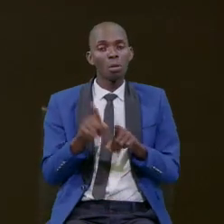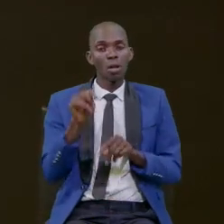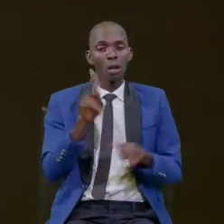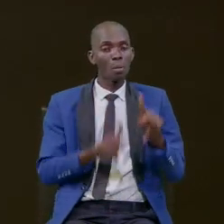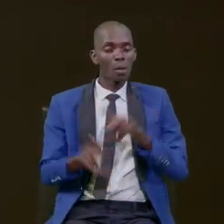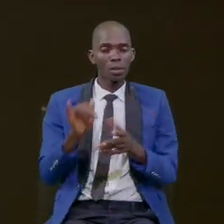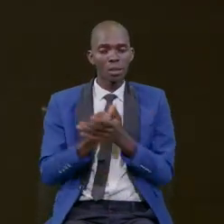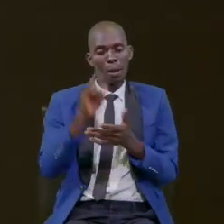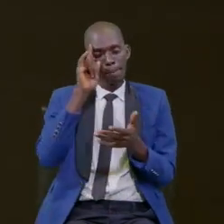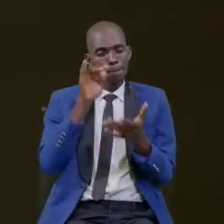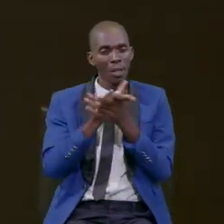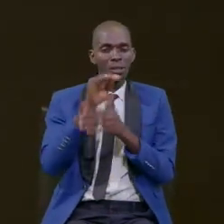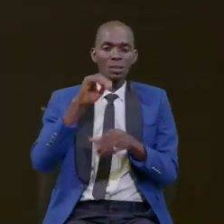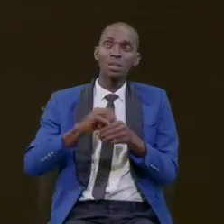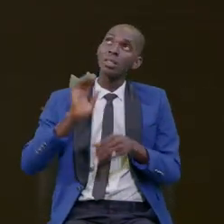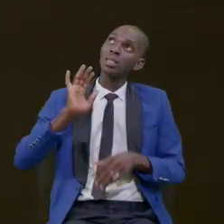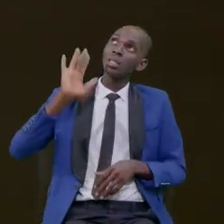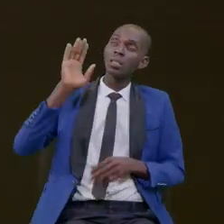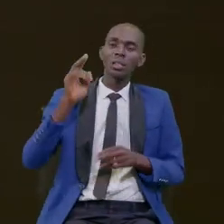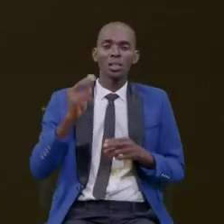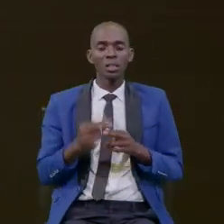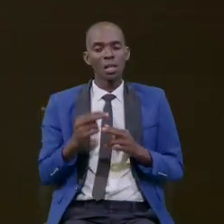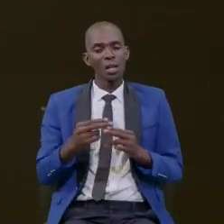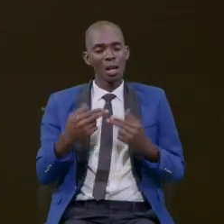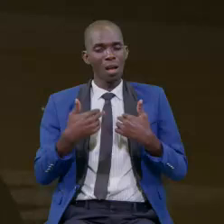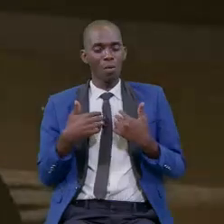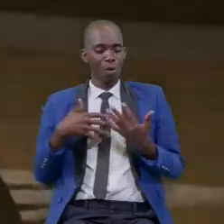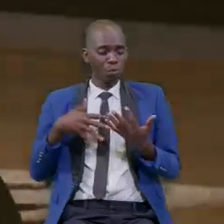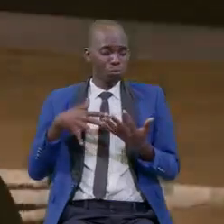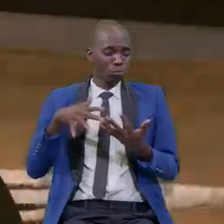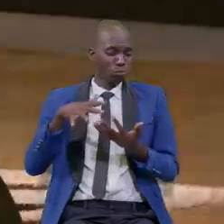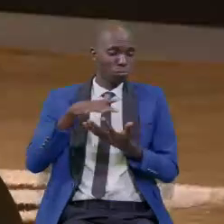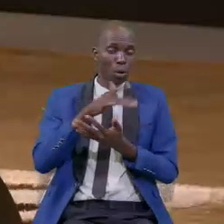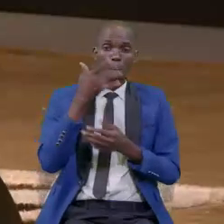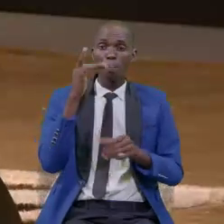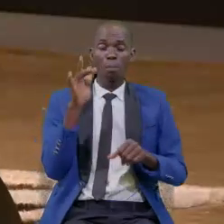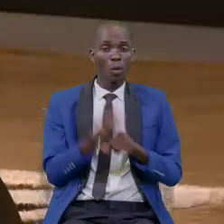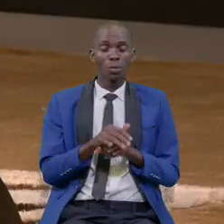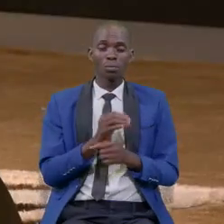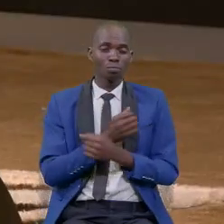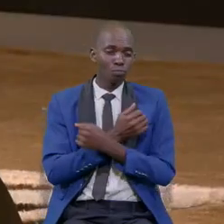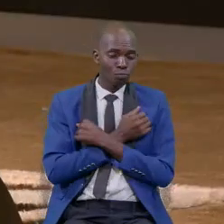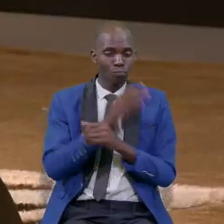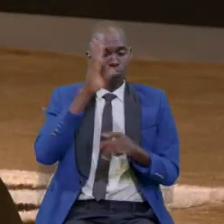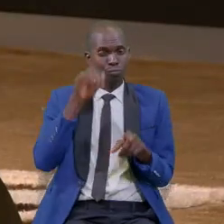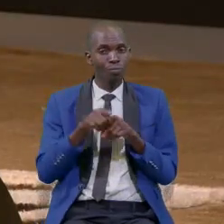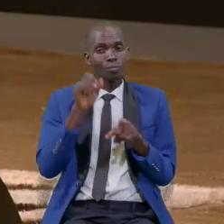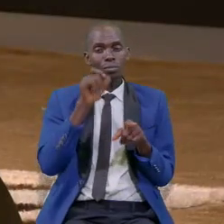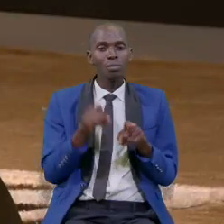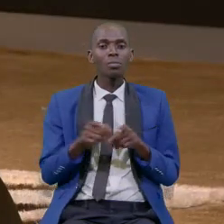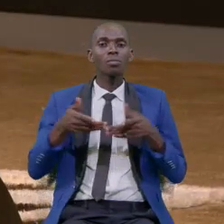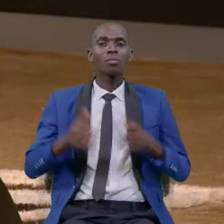his name, having all these promises, dearly beloved, let us